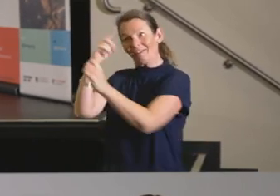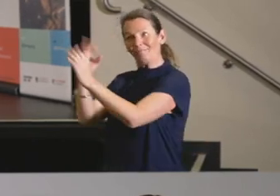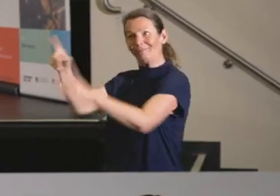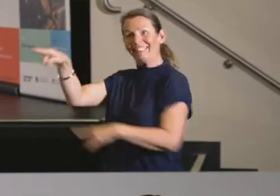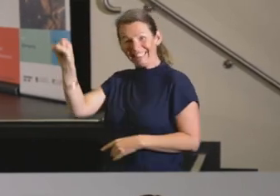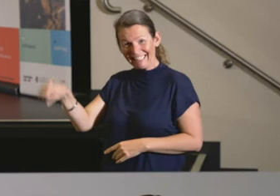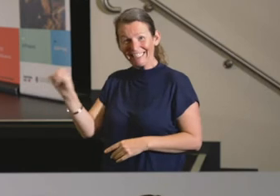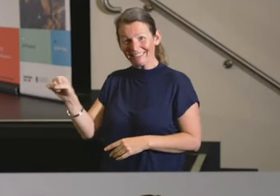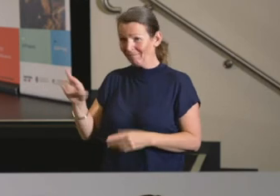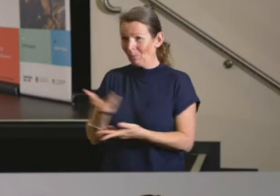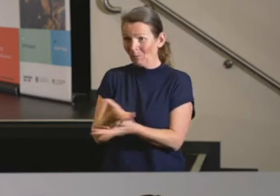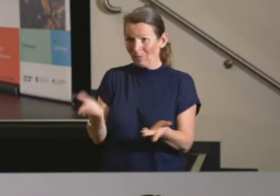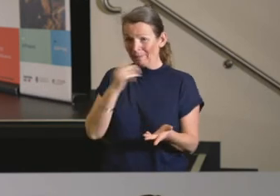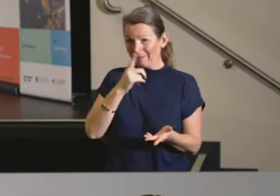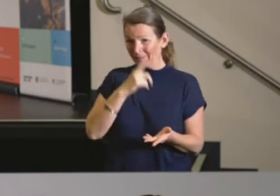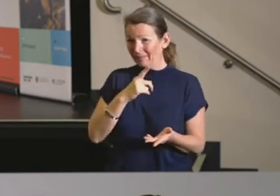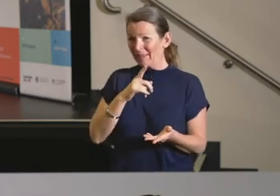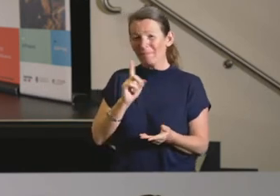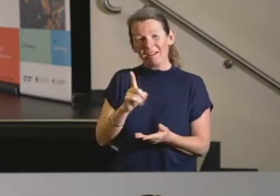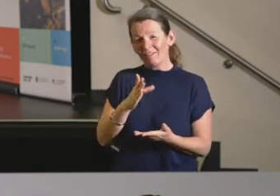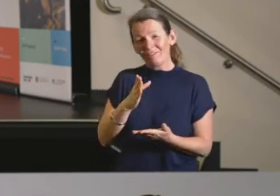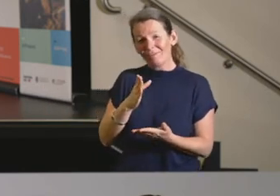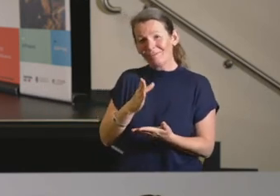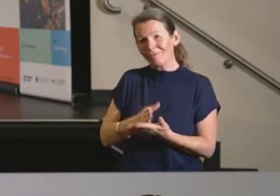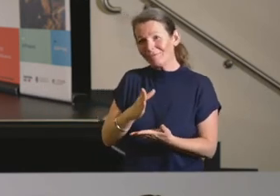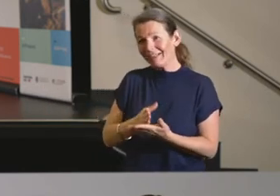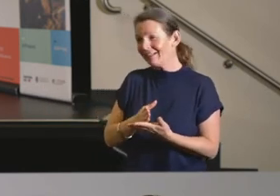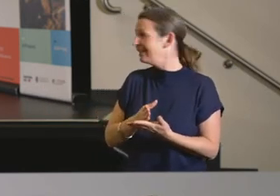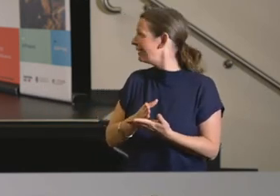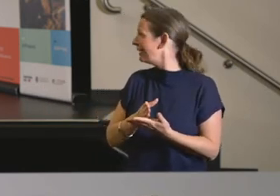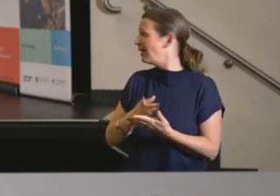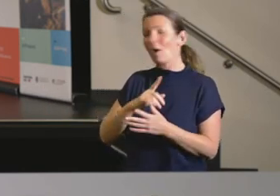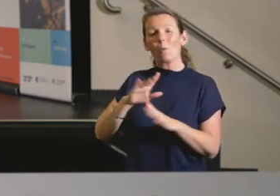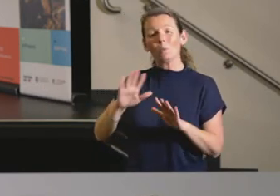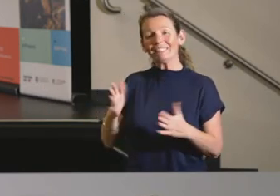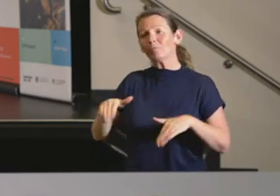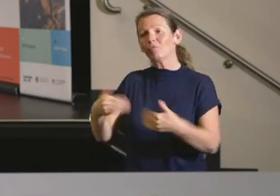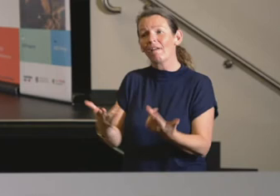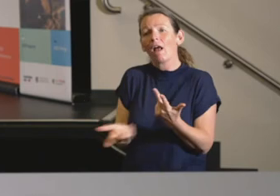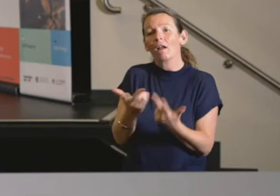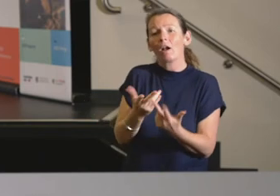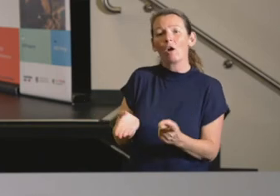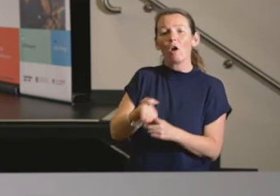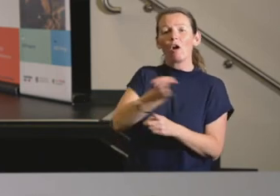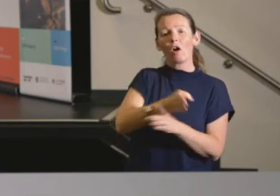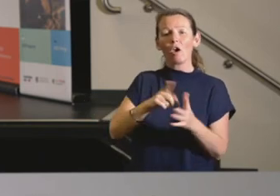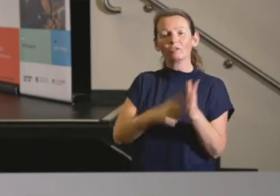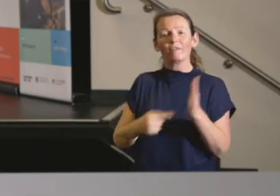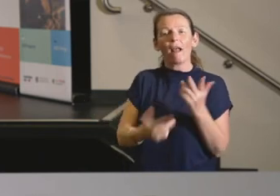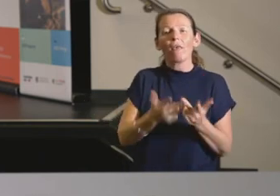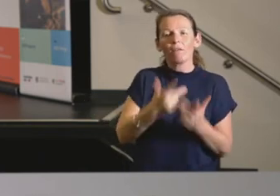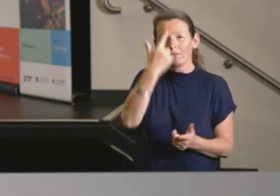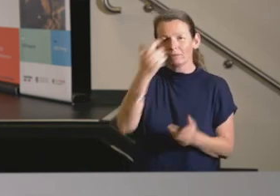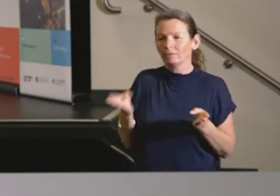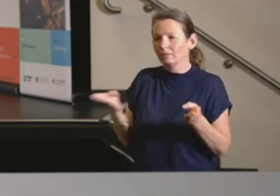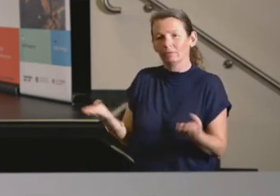world, when you drill down to it, we weren't providing any kind of alternative for our, especially for my own community in the Pacific, while I was trying